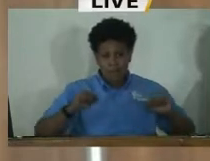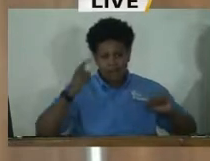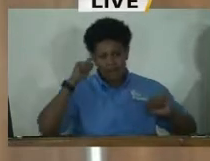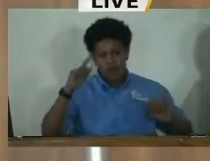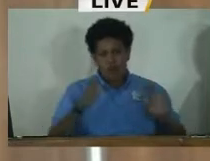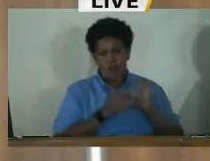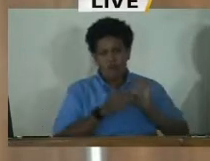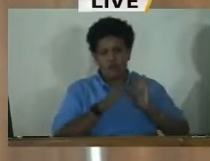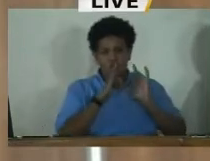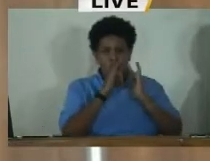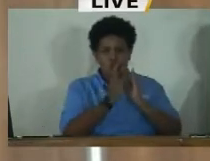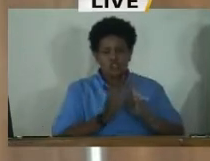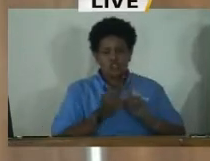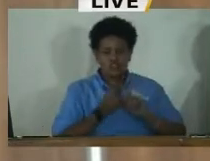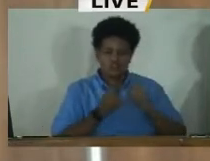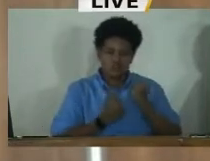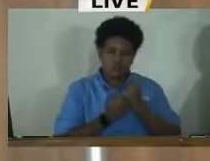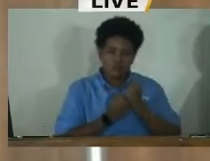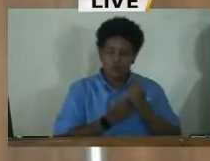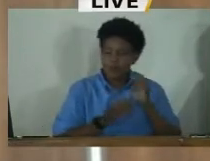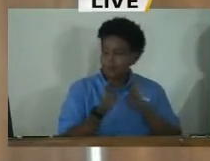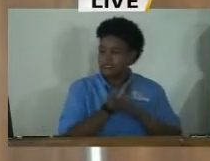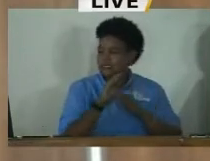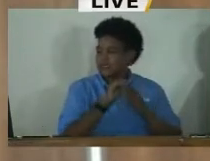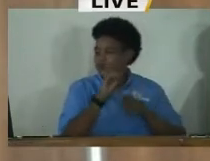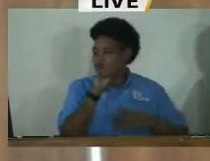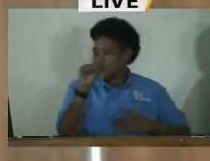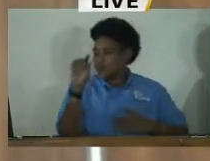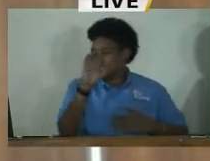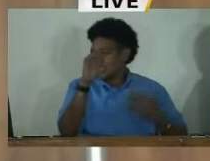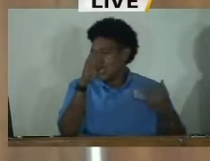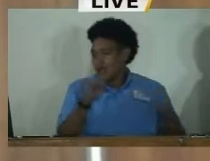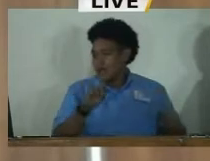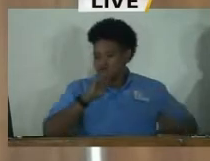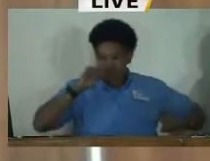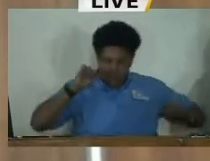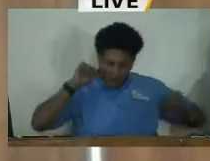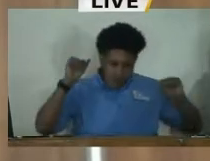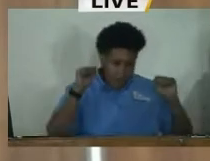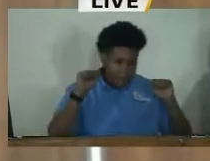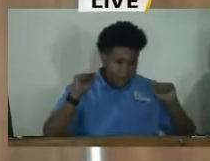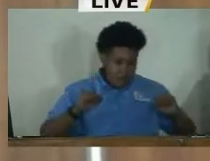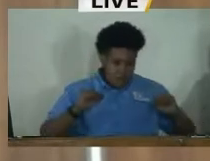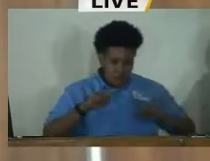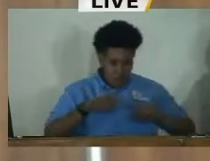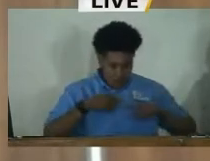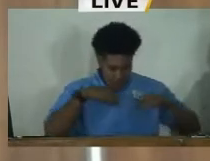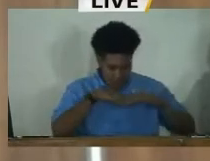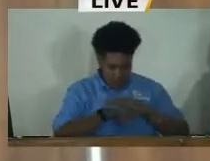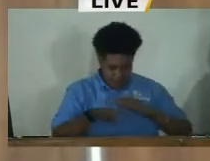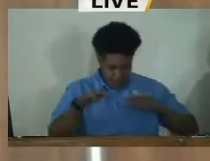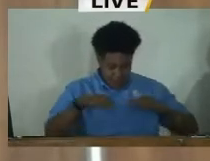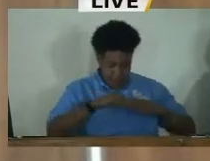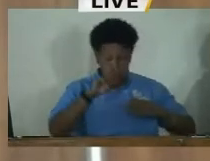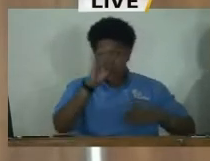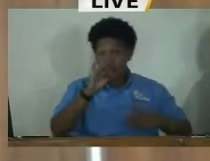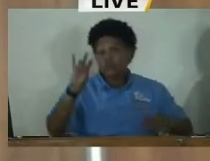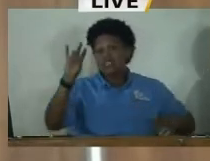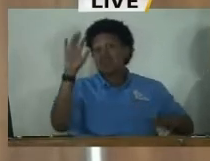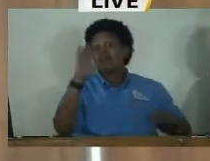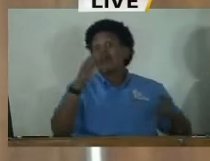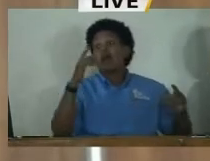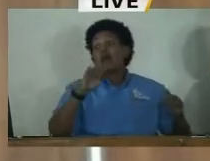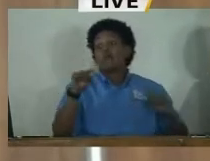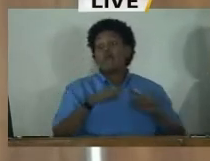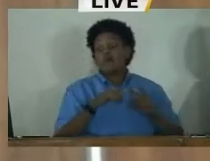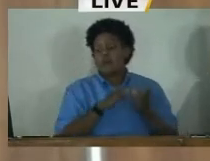to adjust and assist businesses in 2020. It would have been impossible when I entered this House in 2007, when